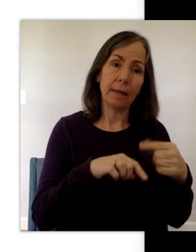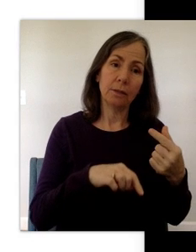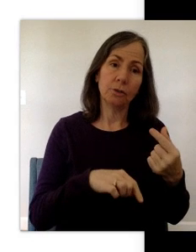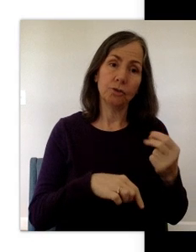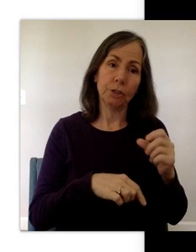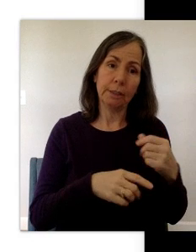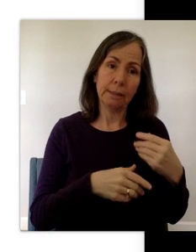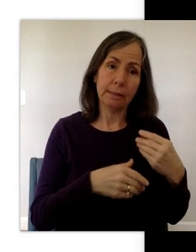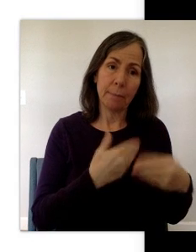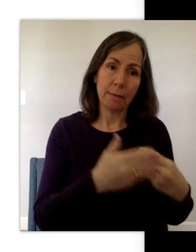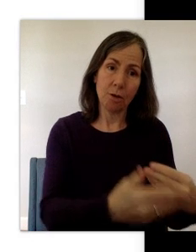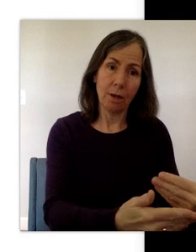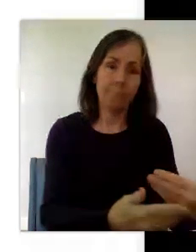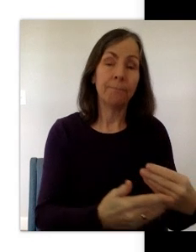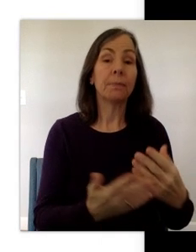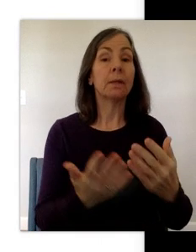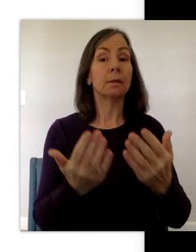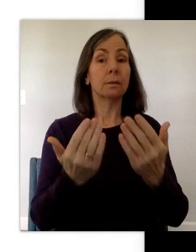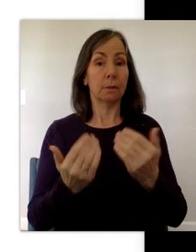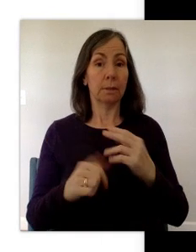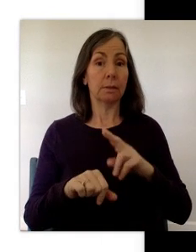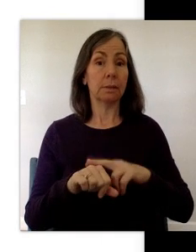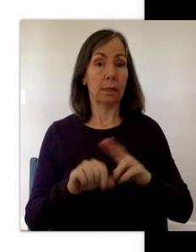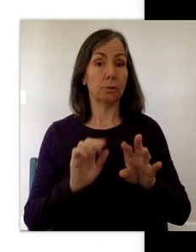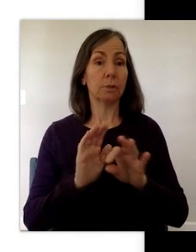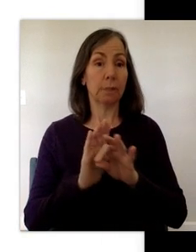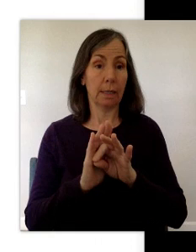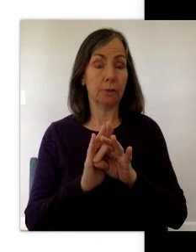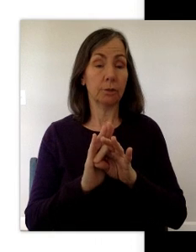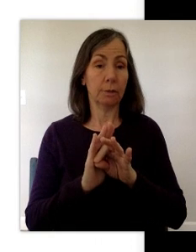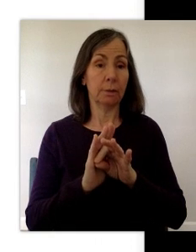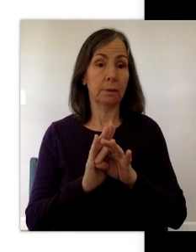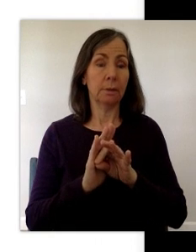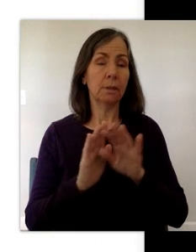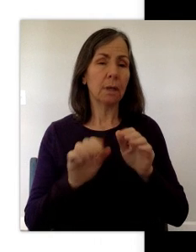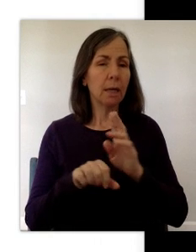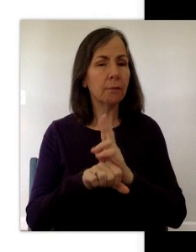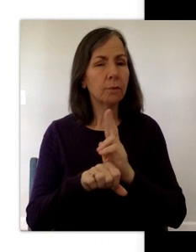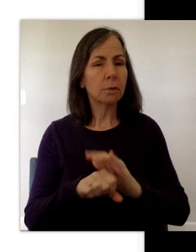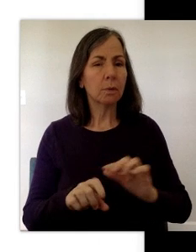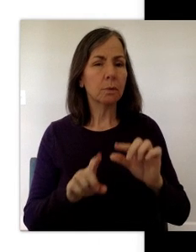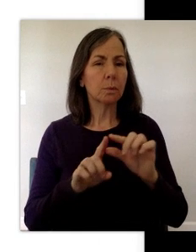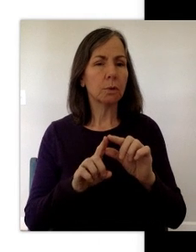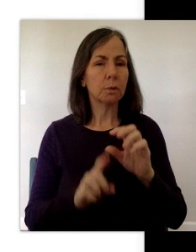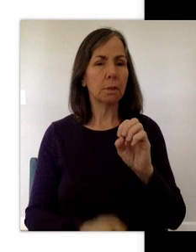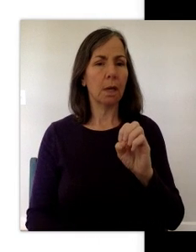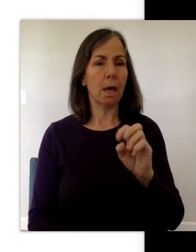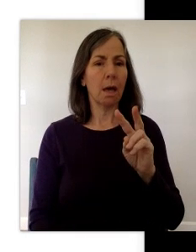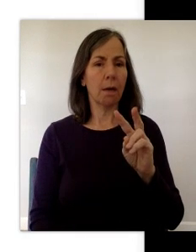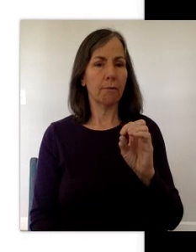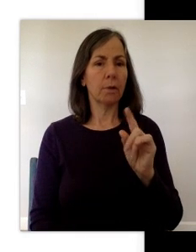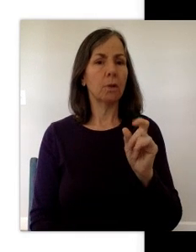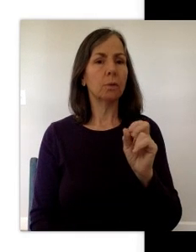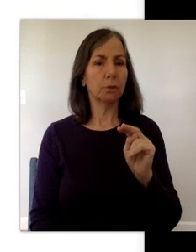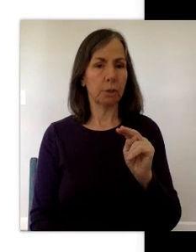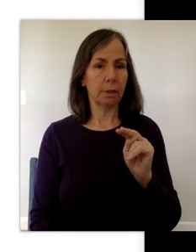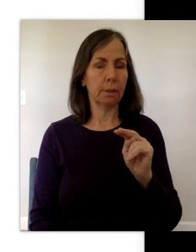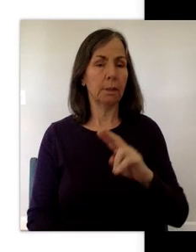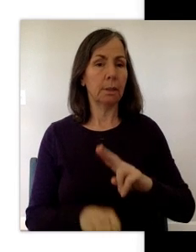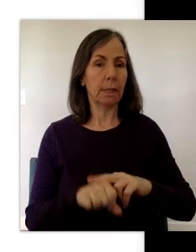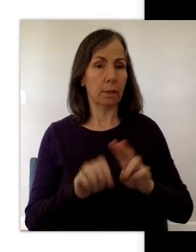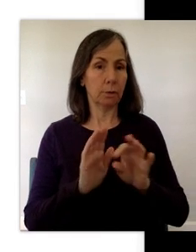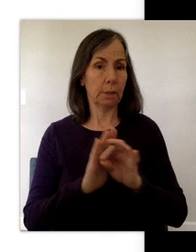So this is what natural selection is. We kind of use the words evolution and natural selection the same.